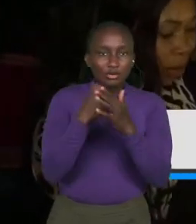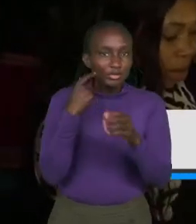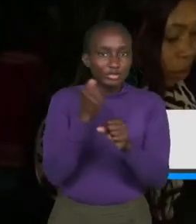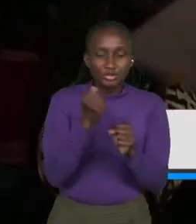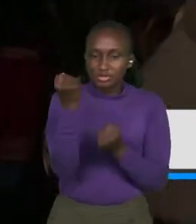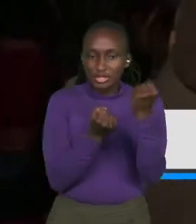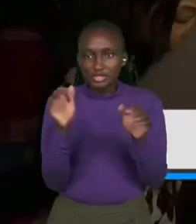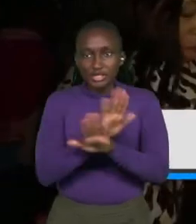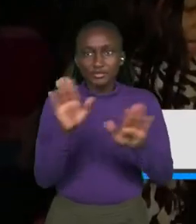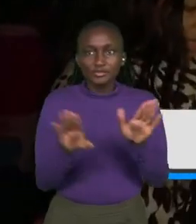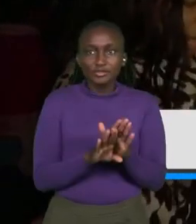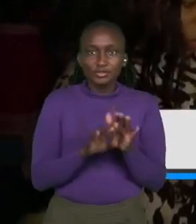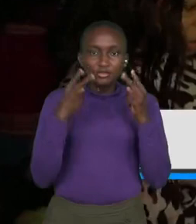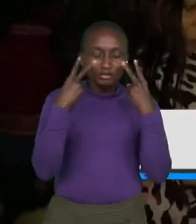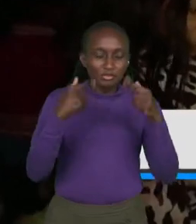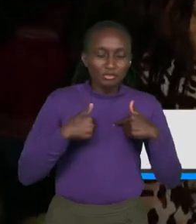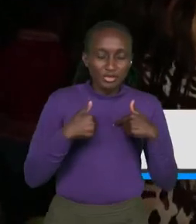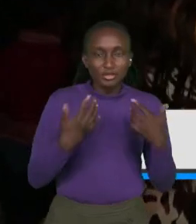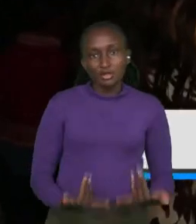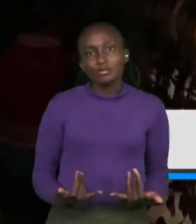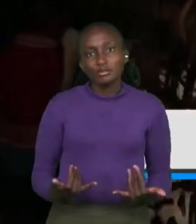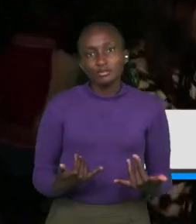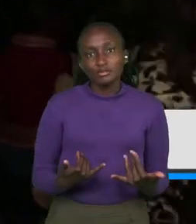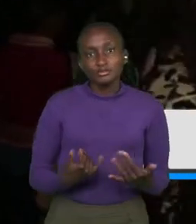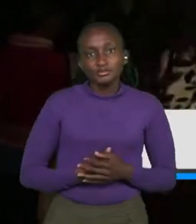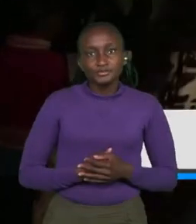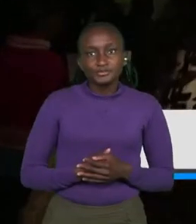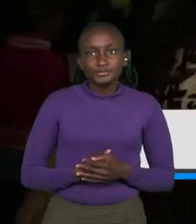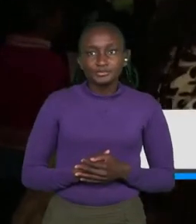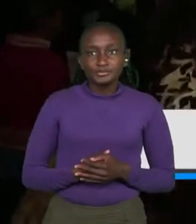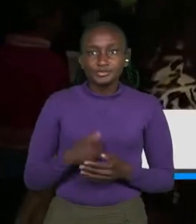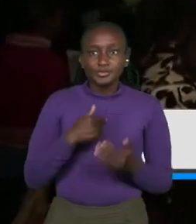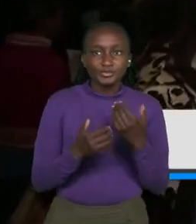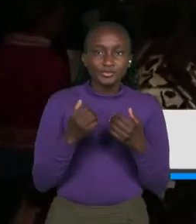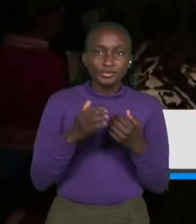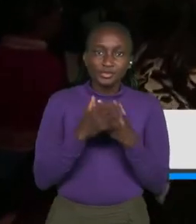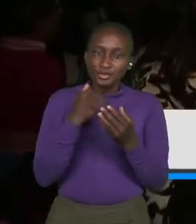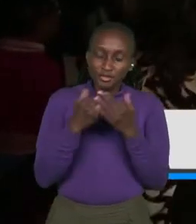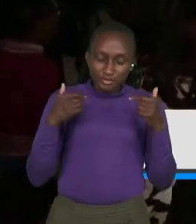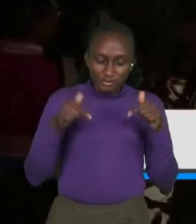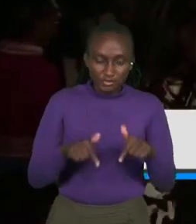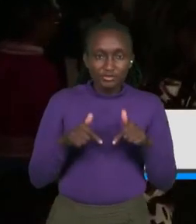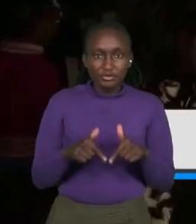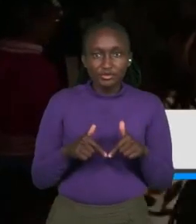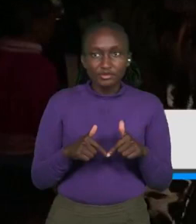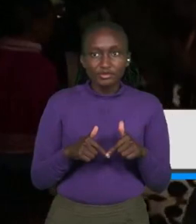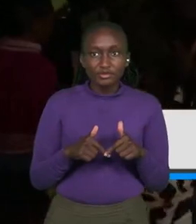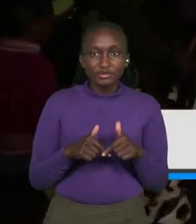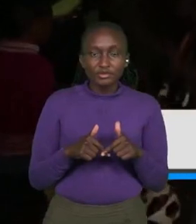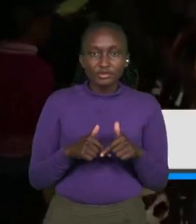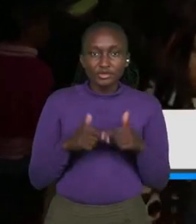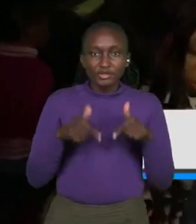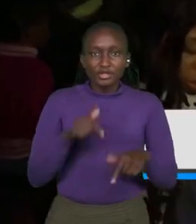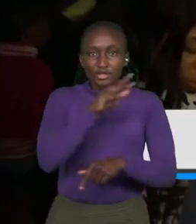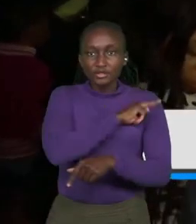everything. Look at how I am now. Understand? So I'm comfortable with this country now. My home, my country,